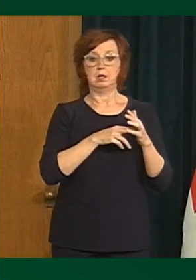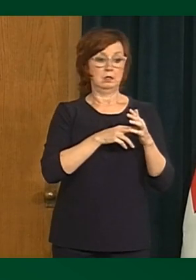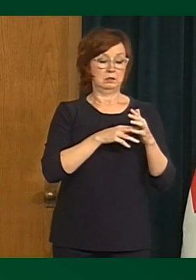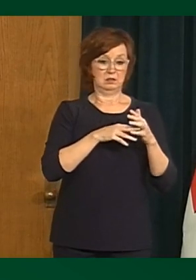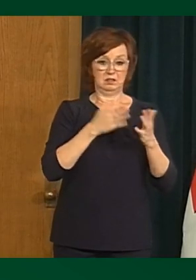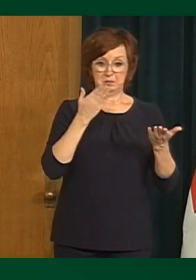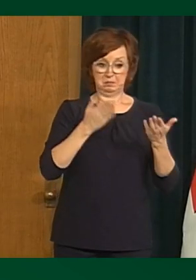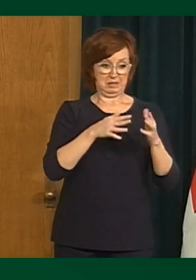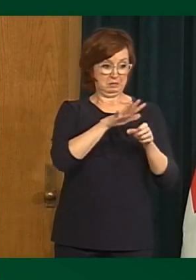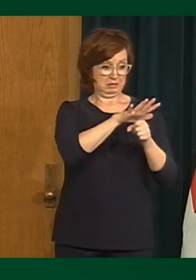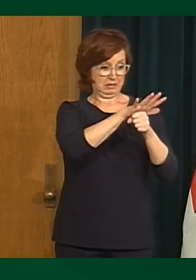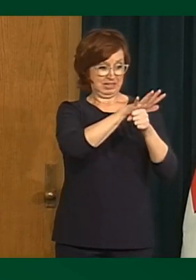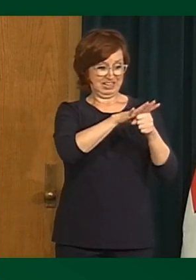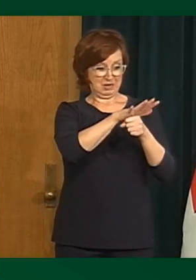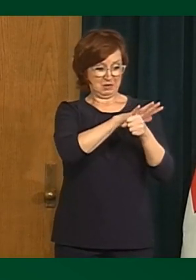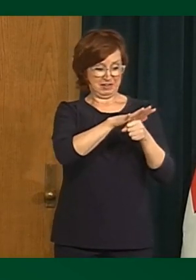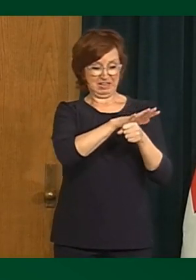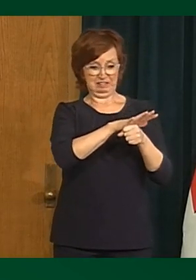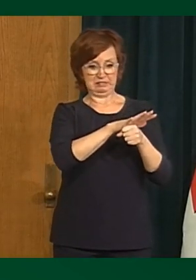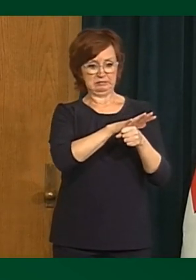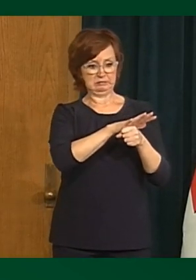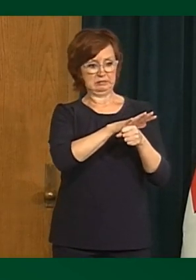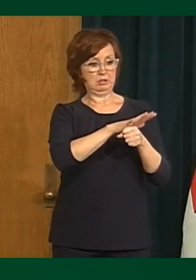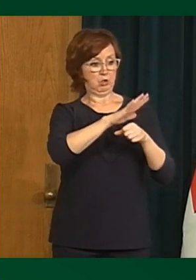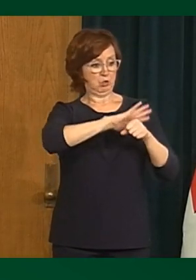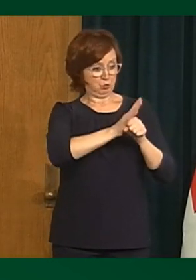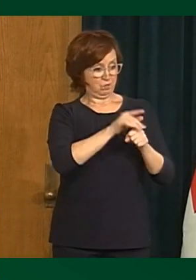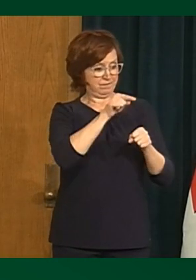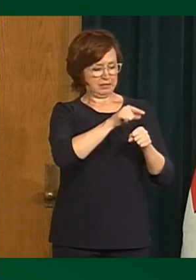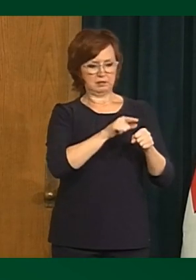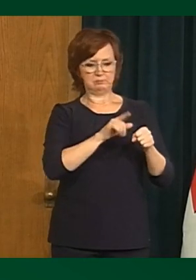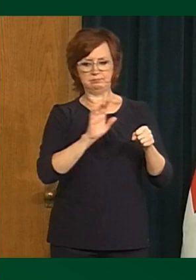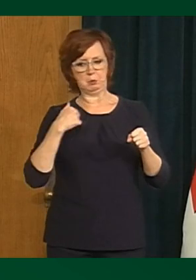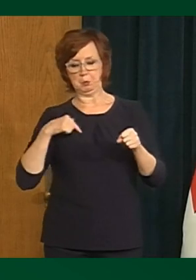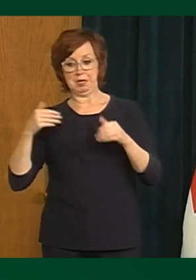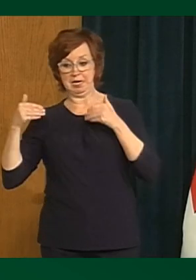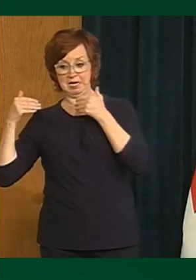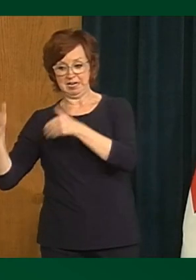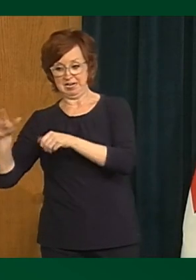us restrict or delay some of the reopening in that particular area.